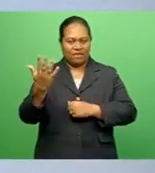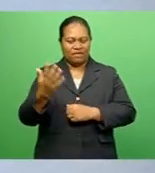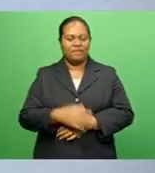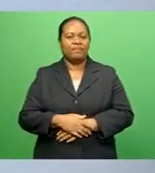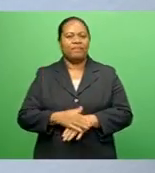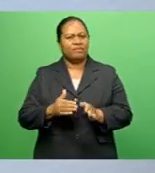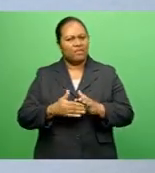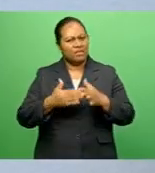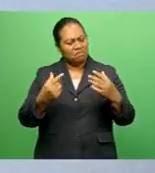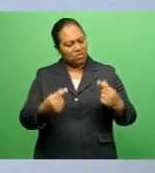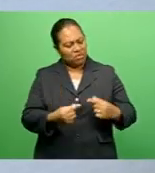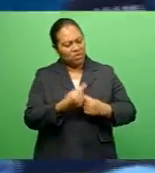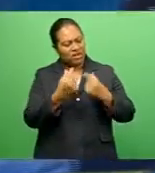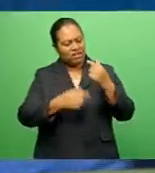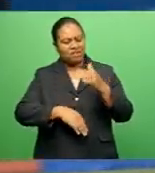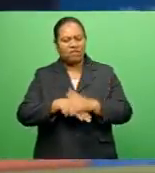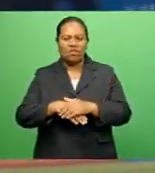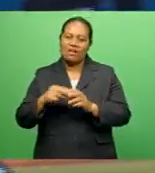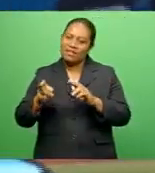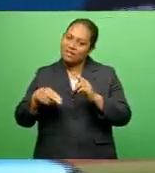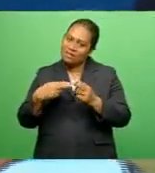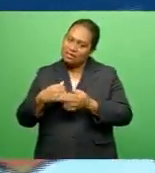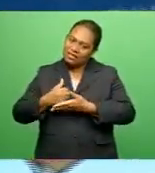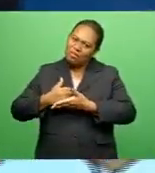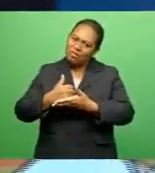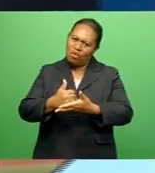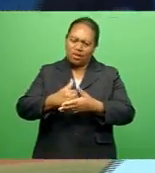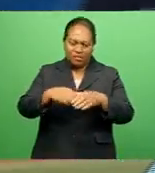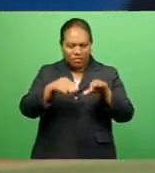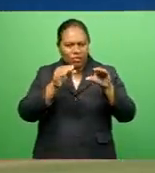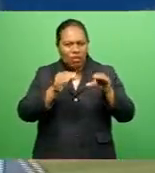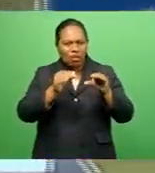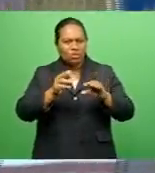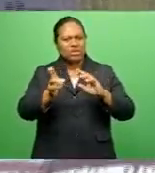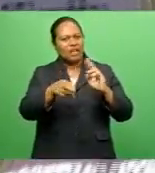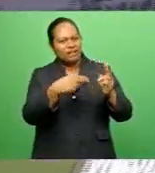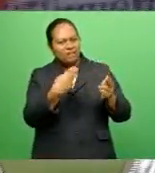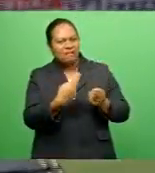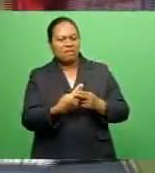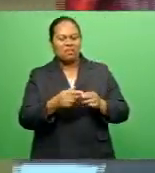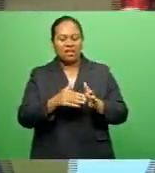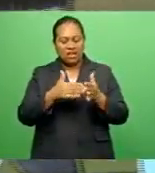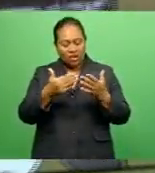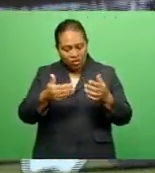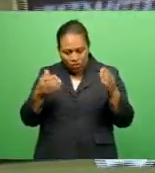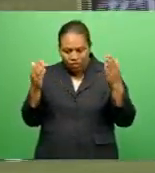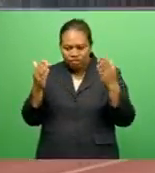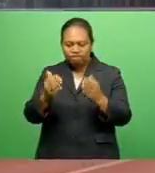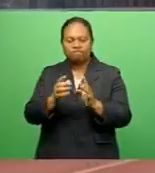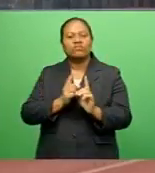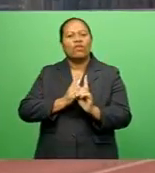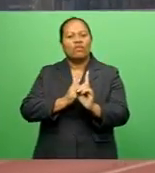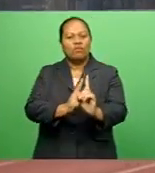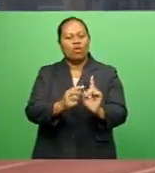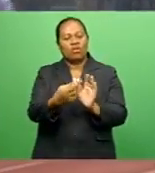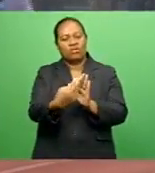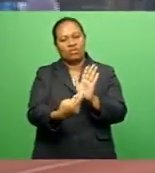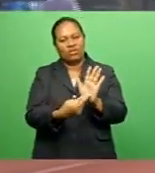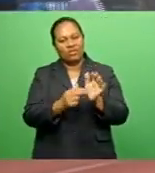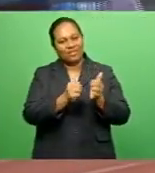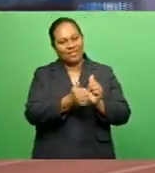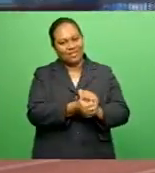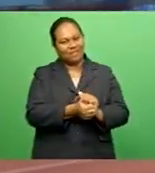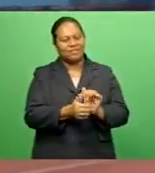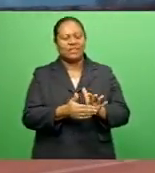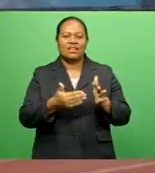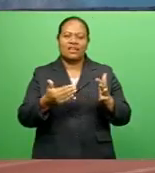And I am grateful for the support from my families and coaches, but in order to win, I will need to follow the law of the game. Also out to make her